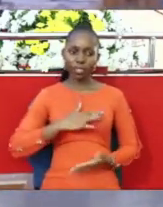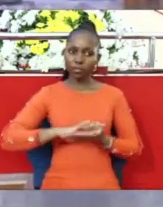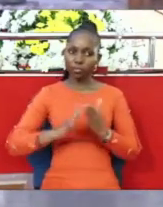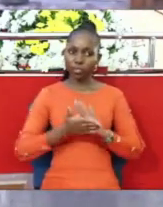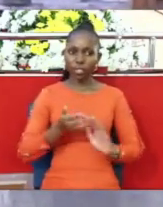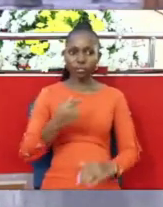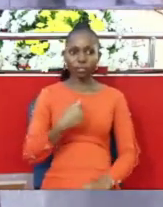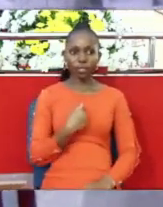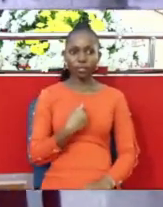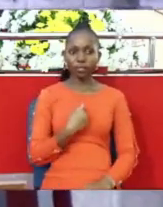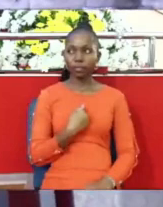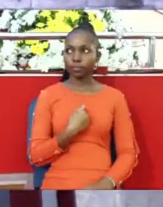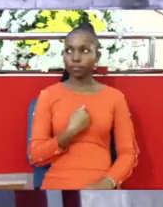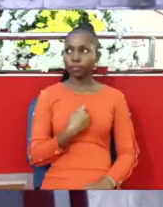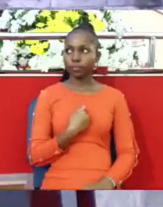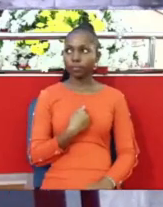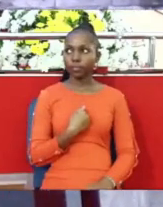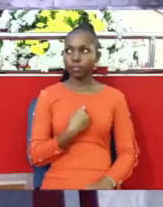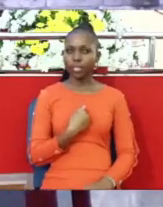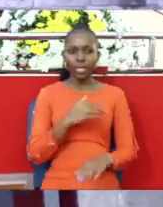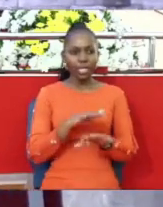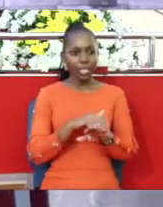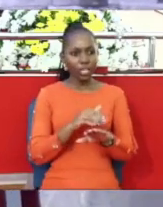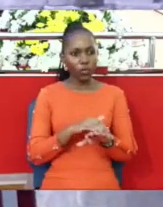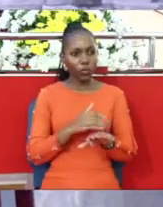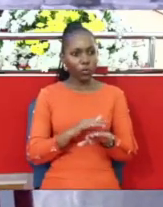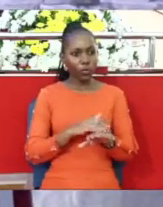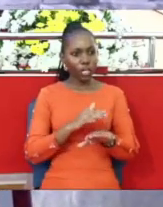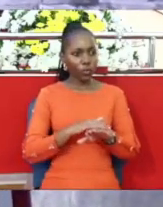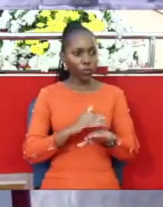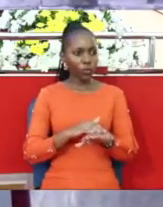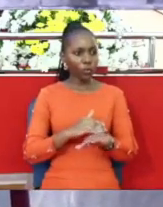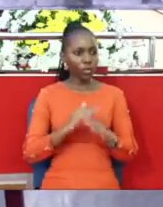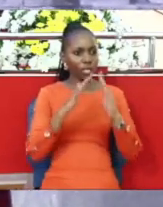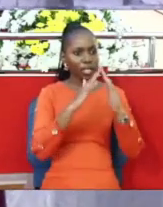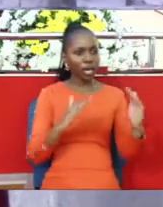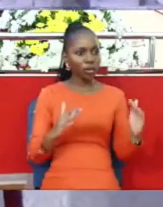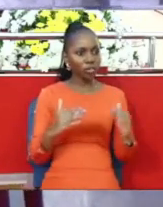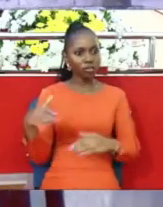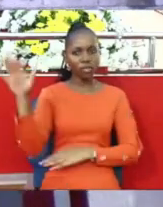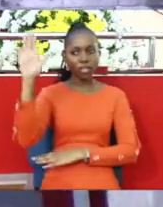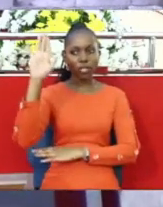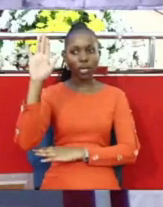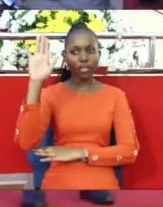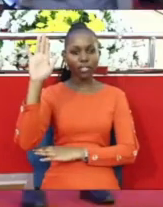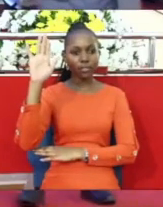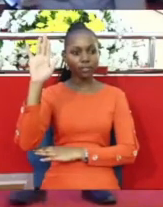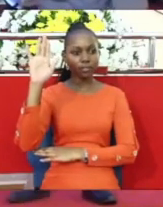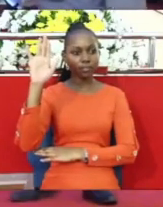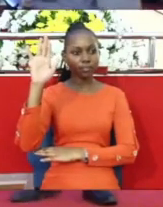msamaha. The Kikuyus in the house. How many Kikuyus are in the house today? Ni wangapi Kikuyu? By the grace of God. Kwa neema ya